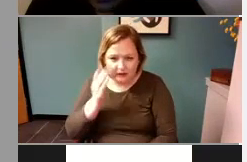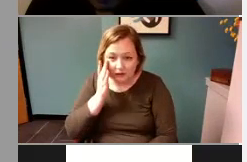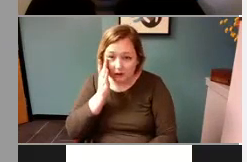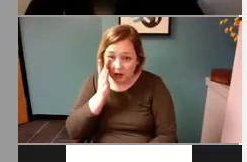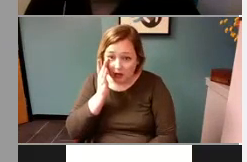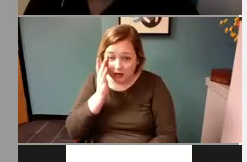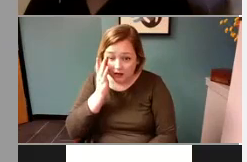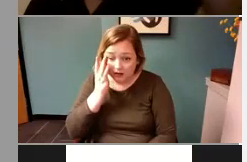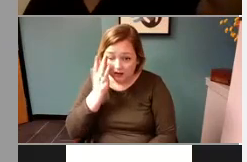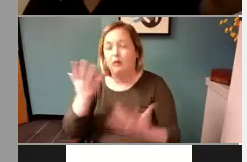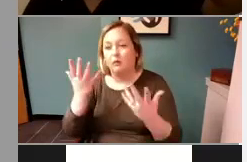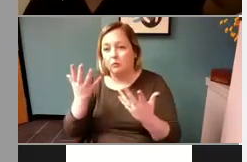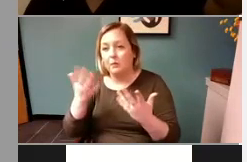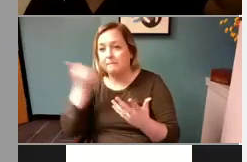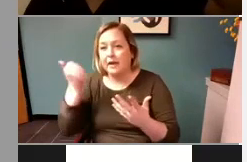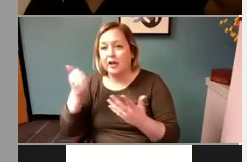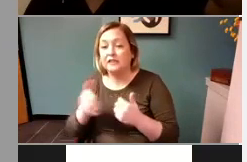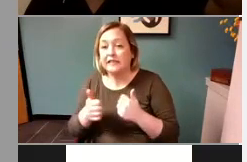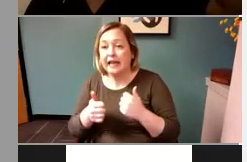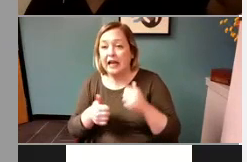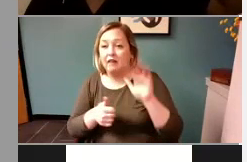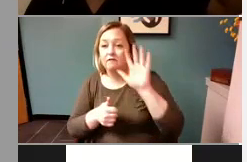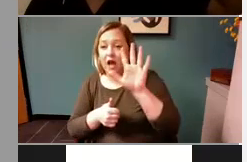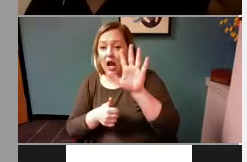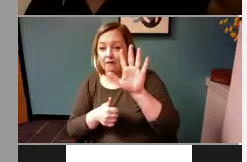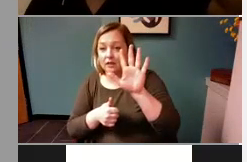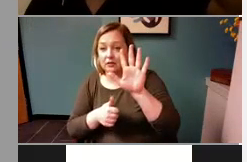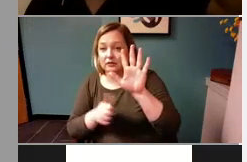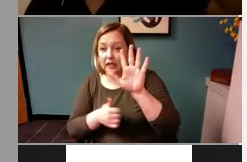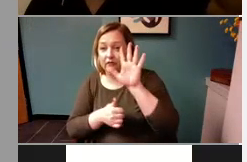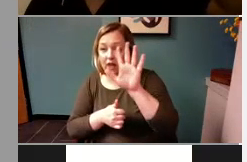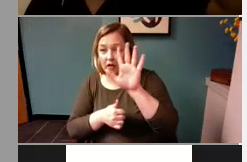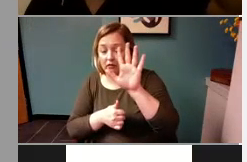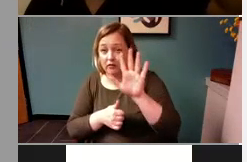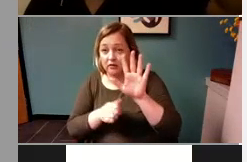Let's say 10 and 5. So in that particular scenario,